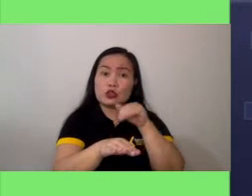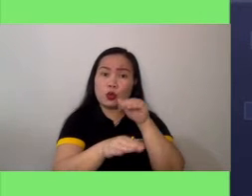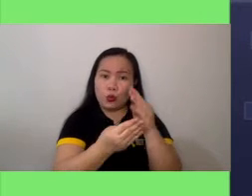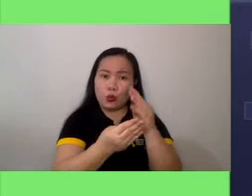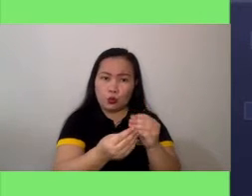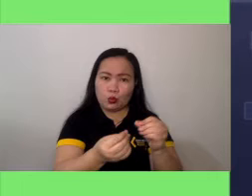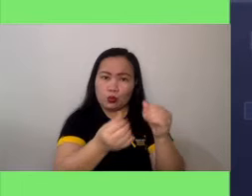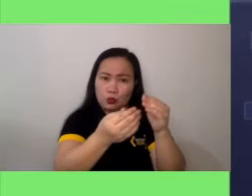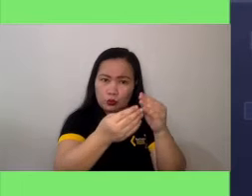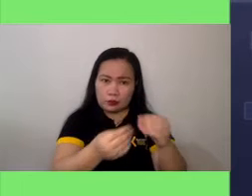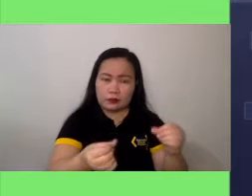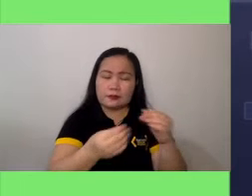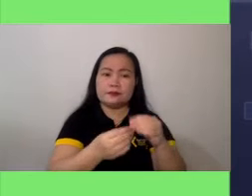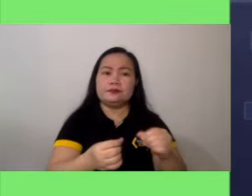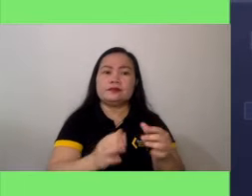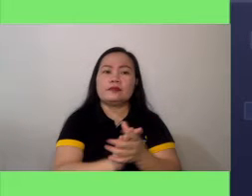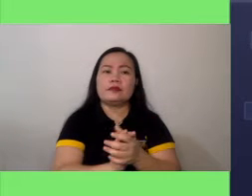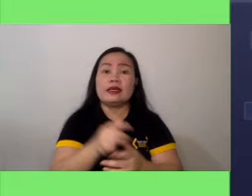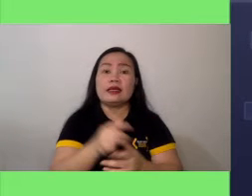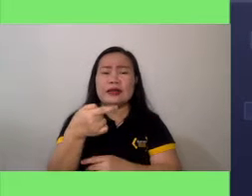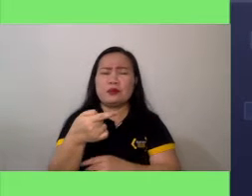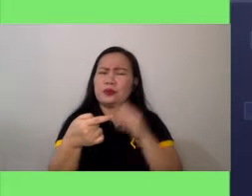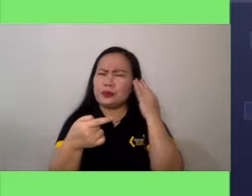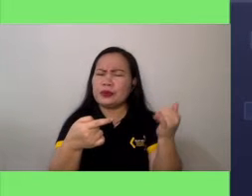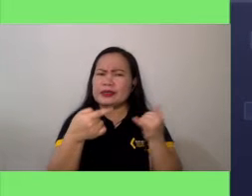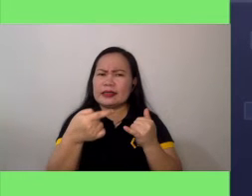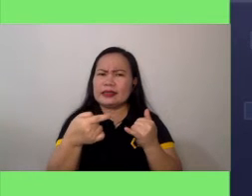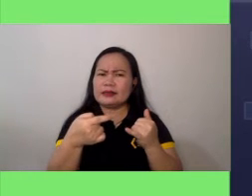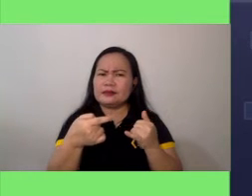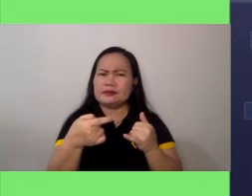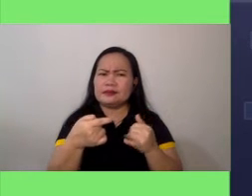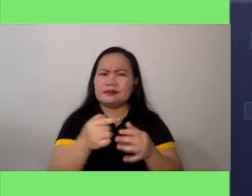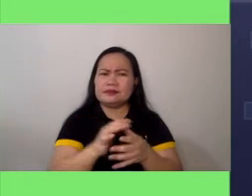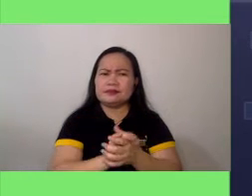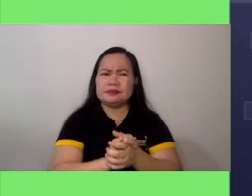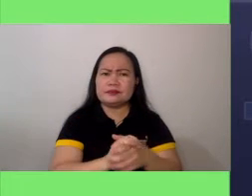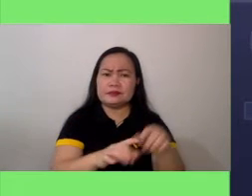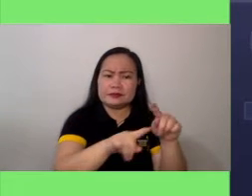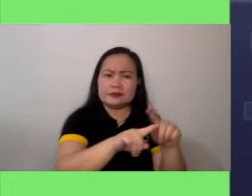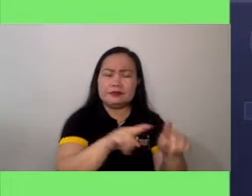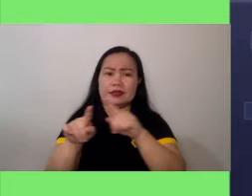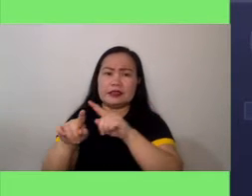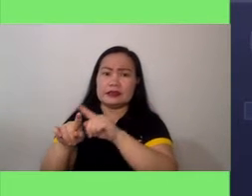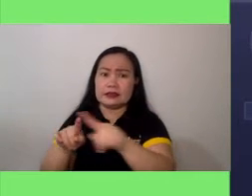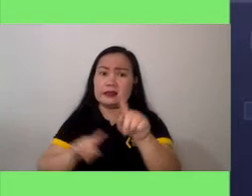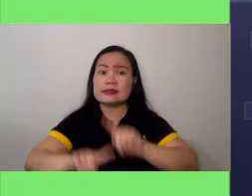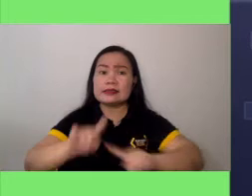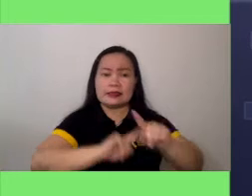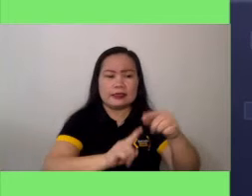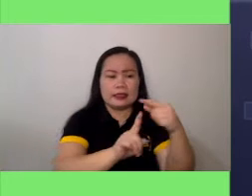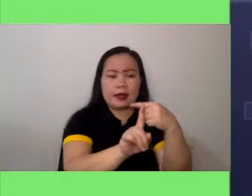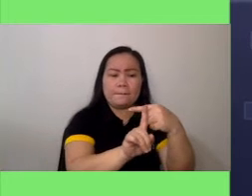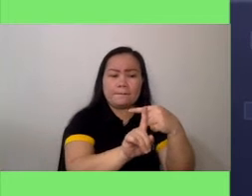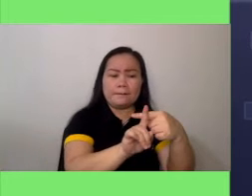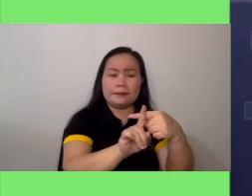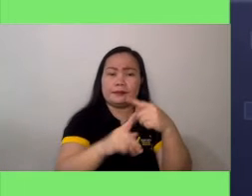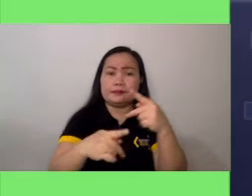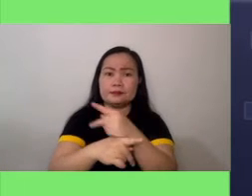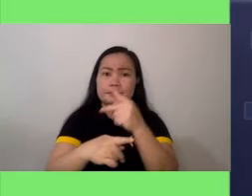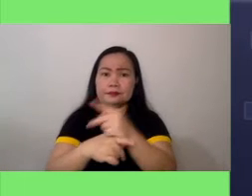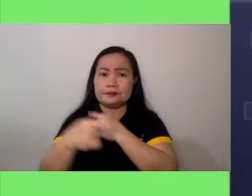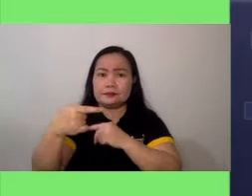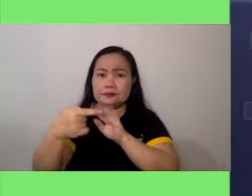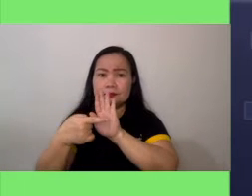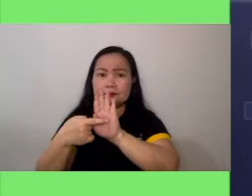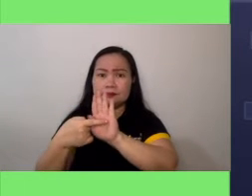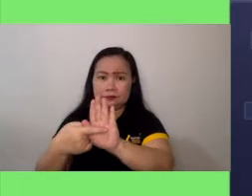multiplication pagdating sa signs. Okay? Why negative, by the way? Kasi different signs po sila. So, ang